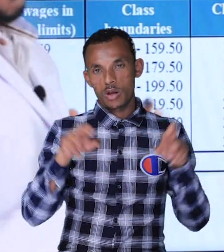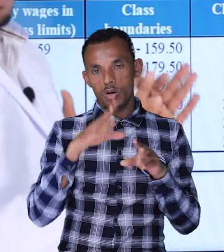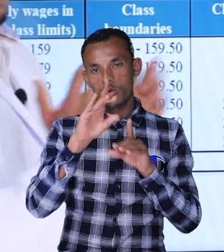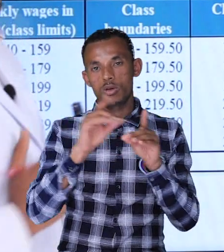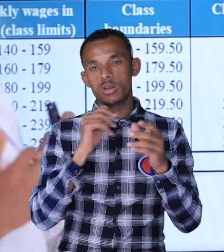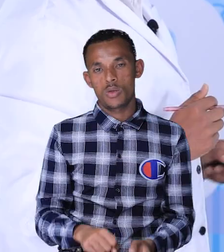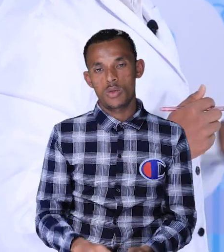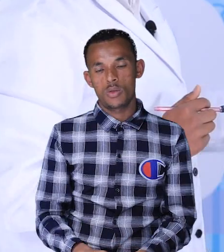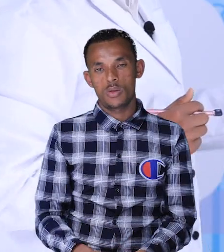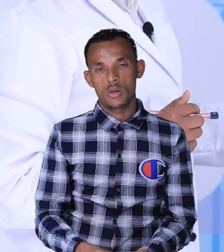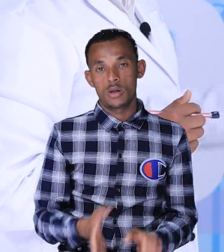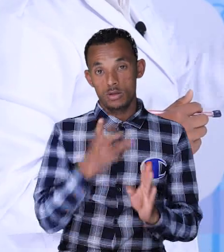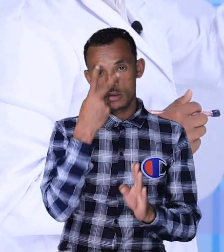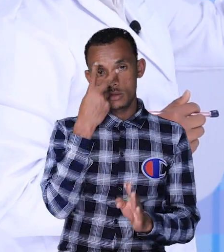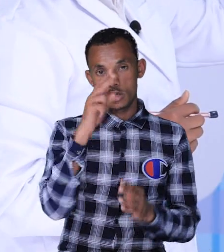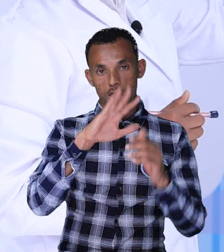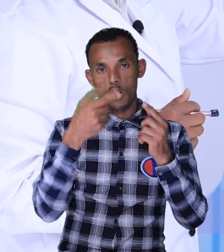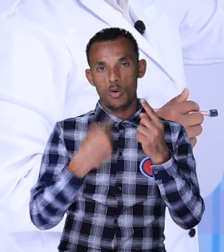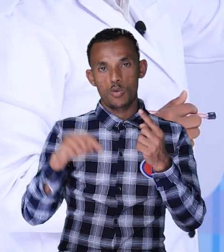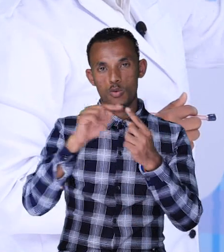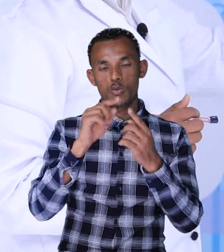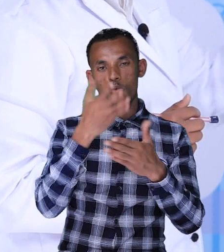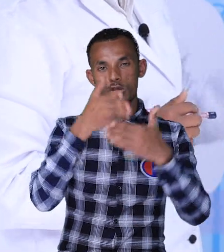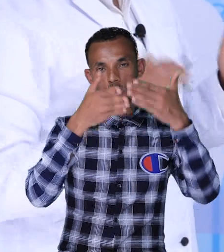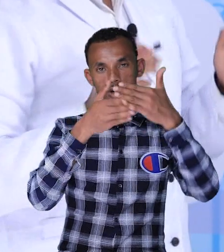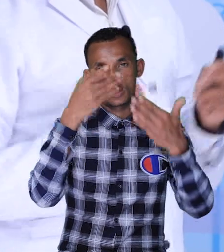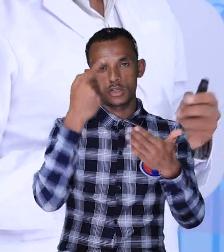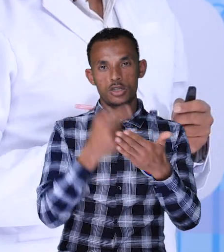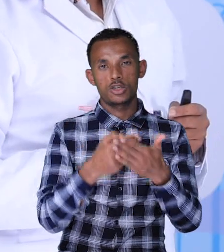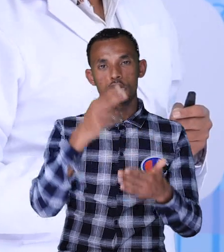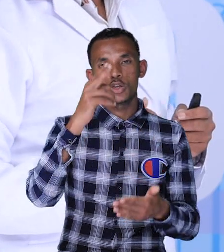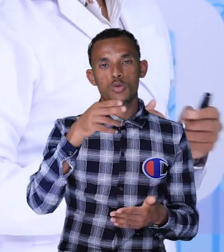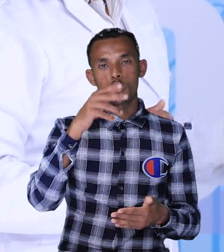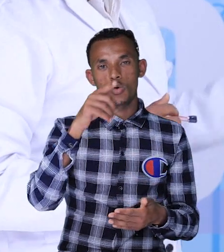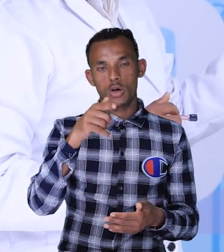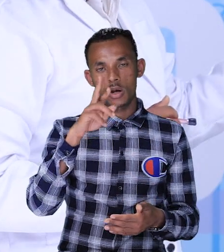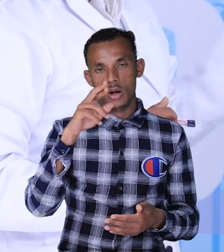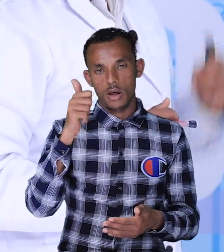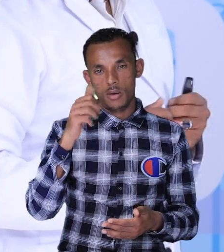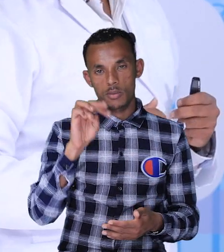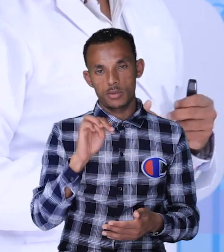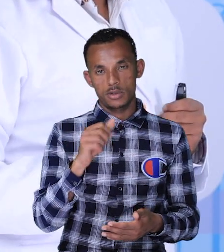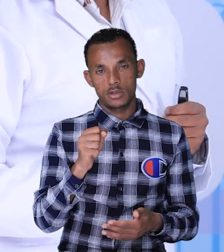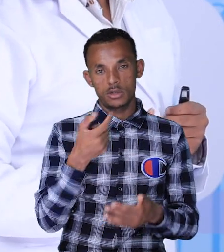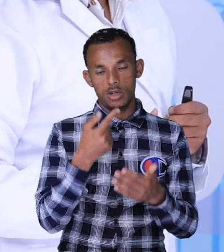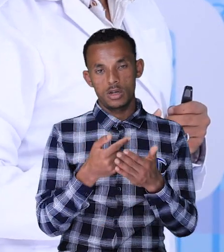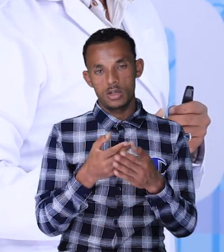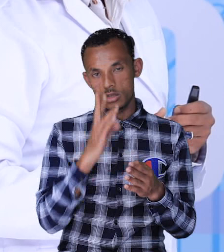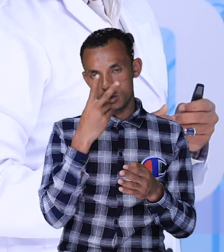not have a space. So let's see how to construct these histograms. Let's take this